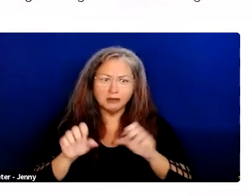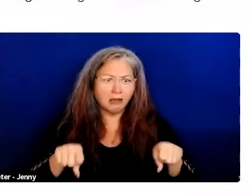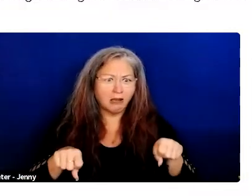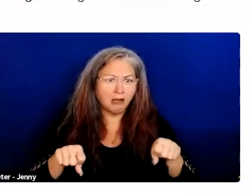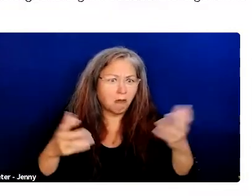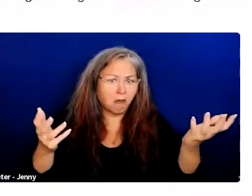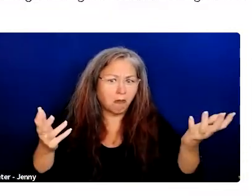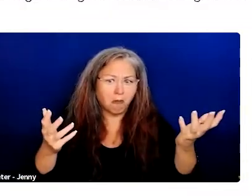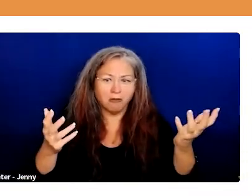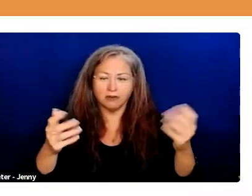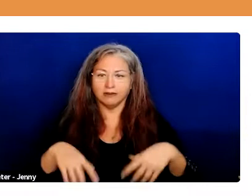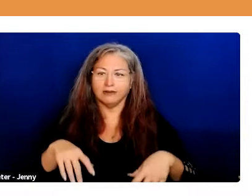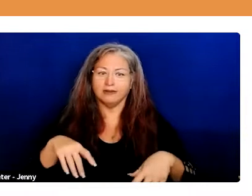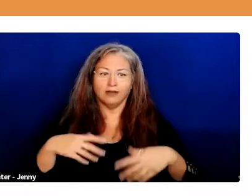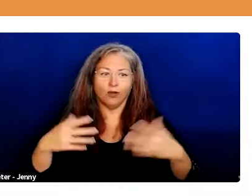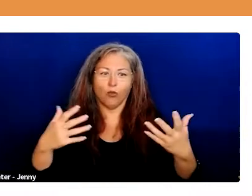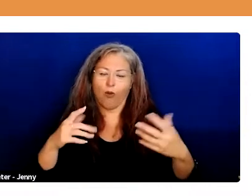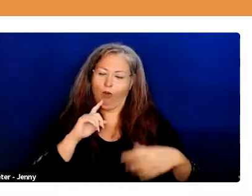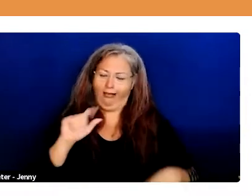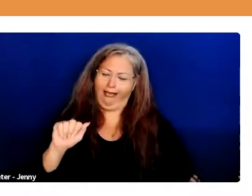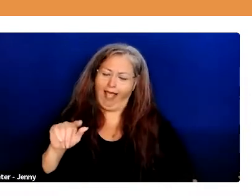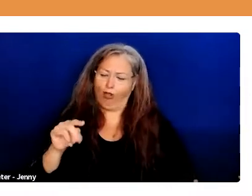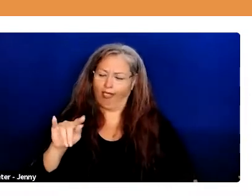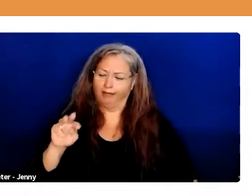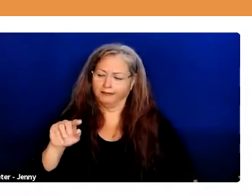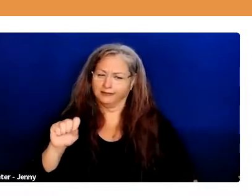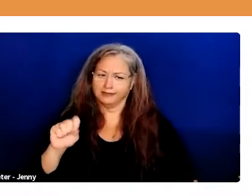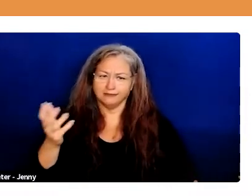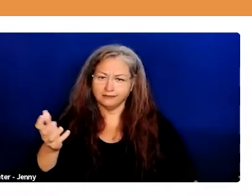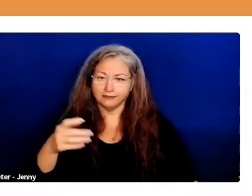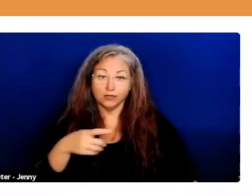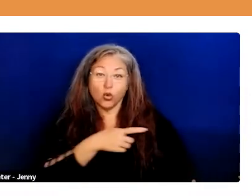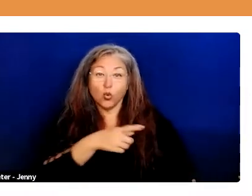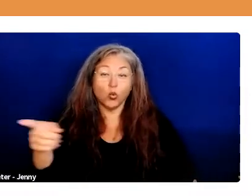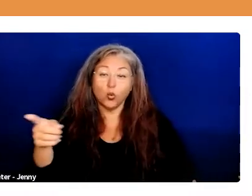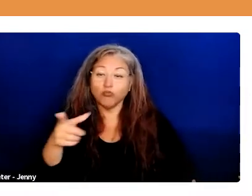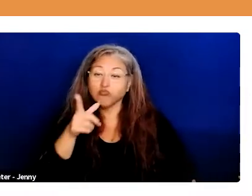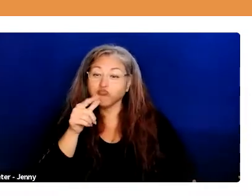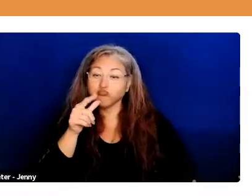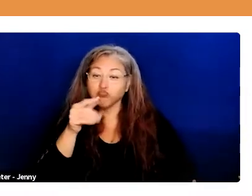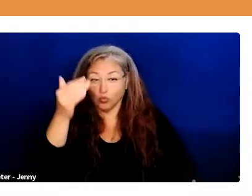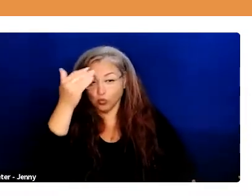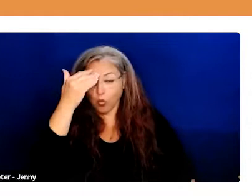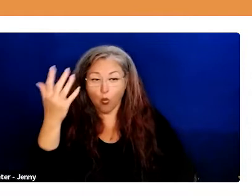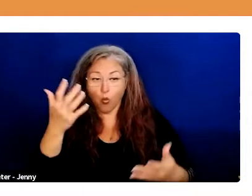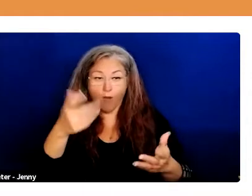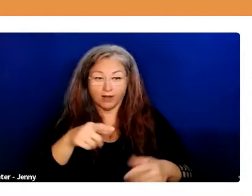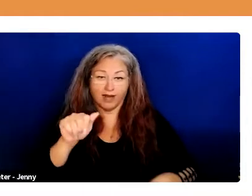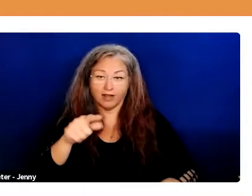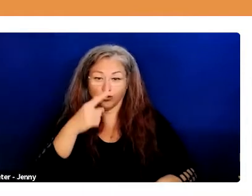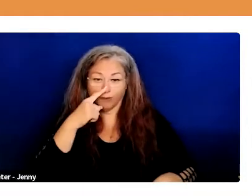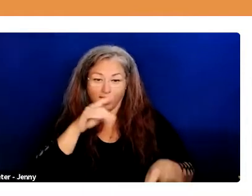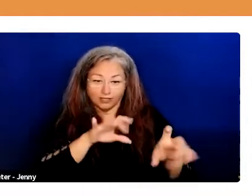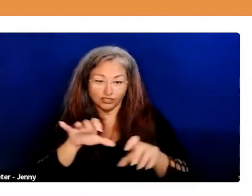don't. What are algorithms? Does anybody know what algorithms are? If you could pop that in